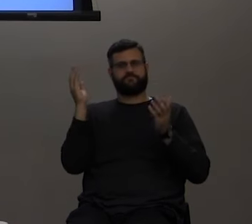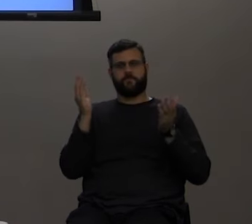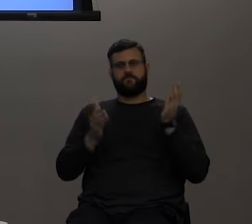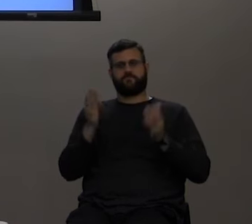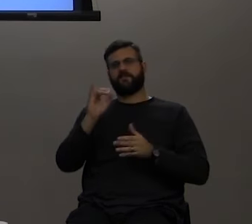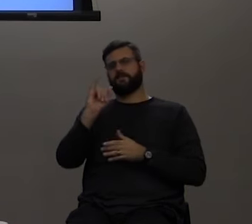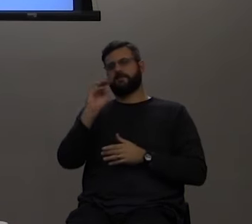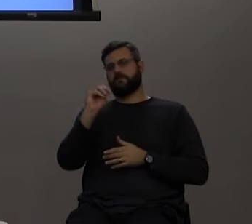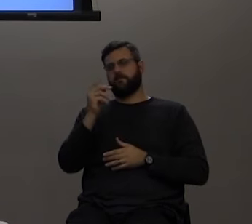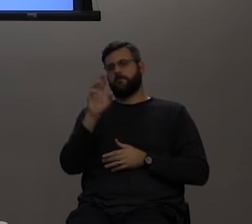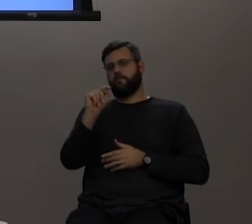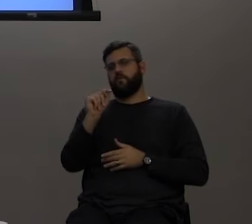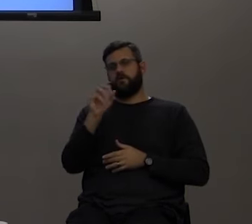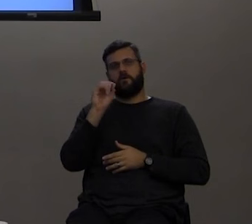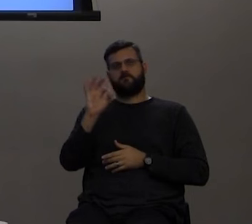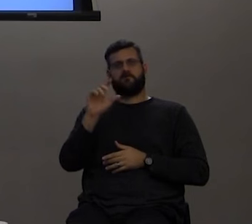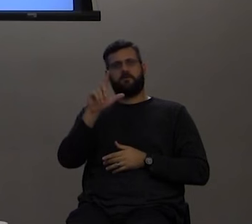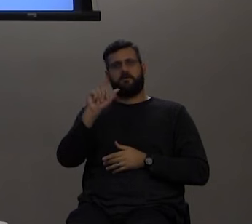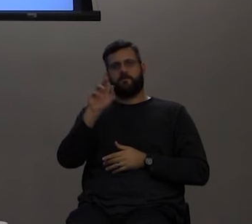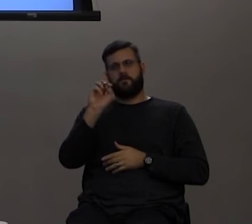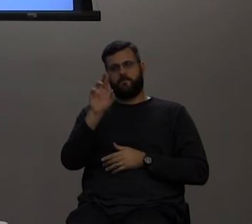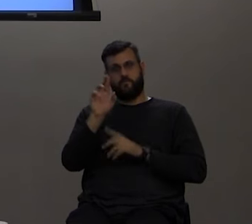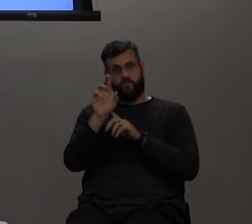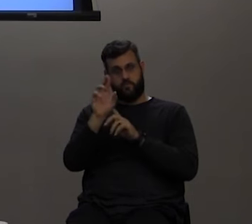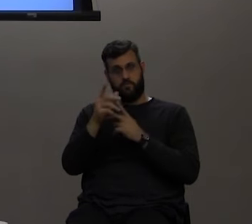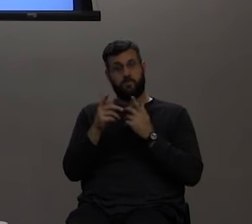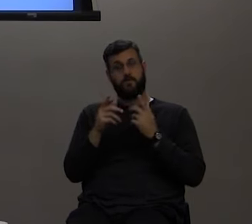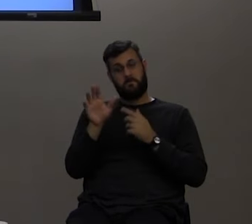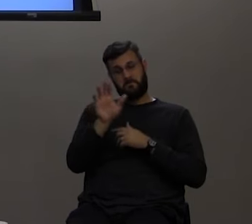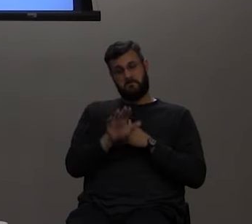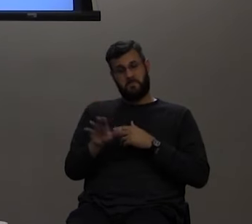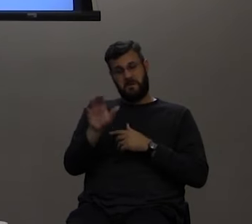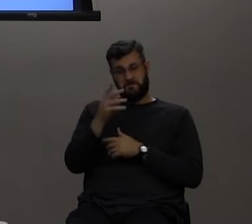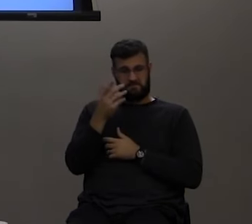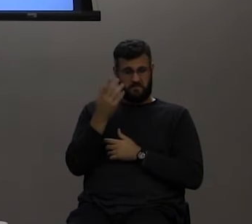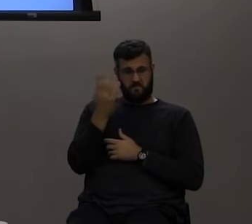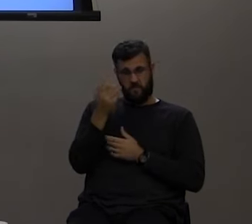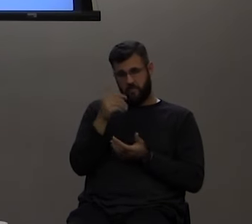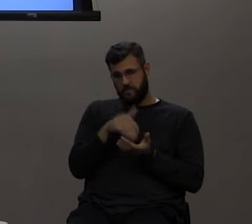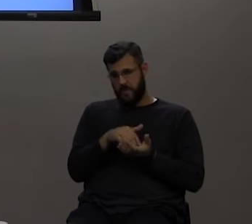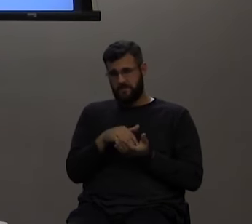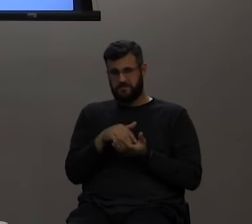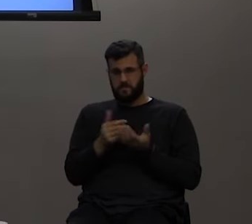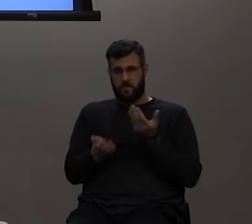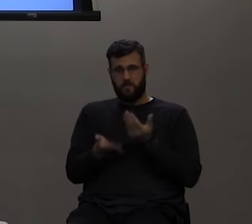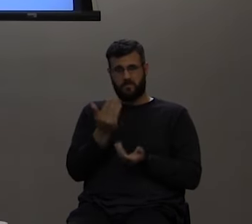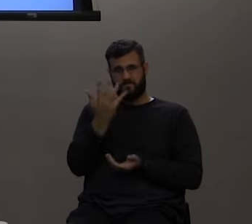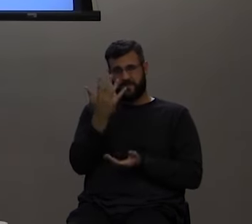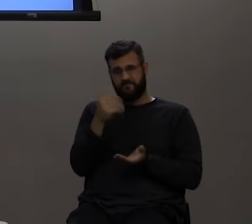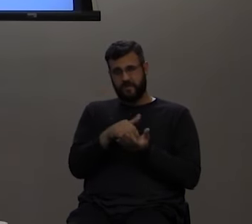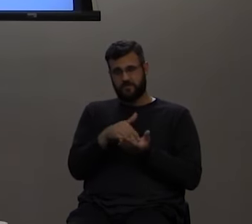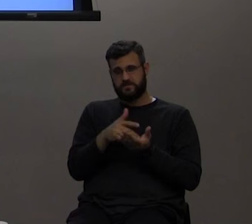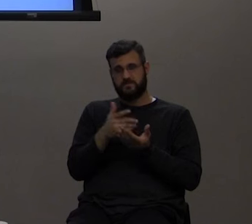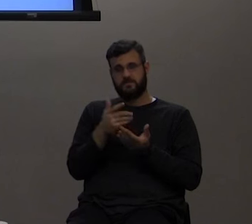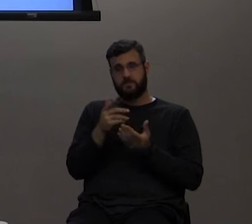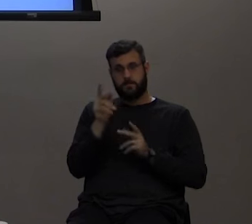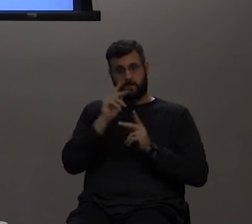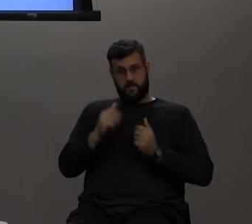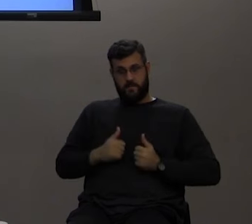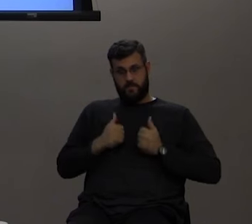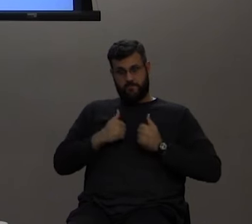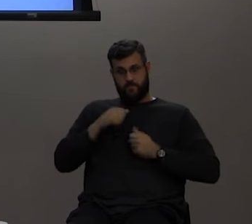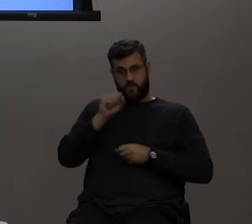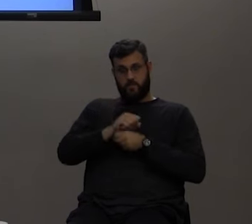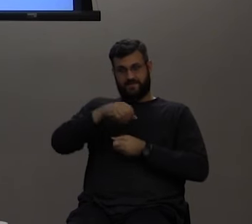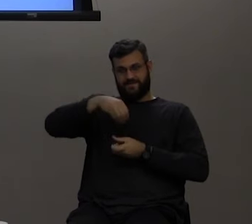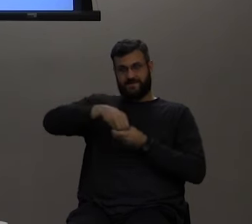An importer of labor. While more than 4,000, almost 5,000 residents live